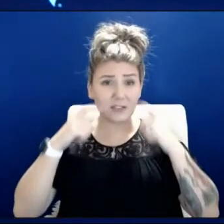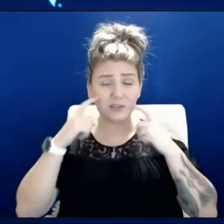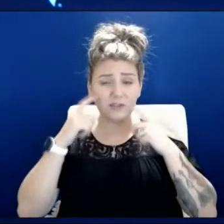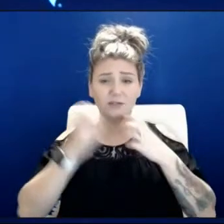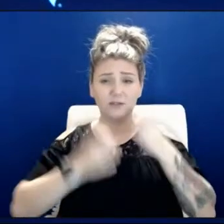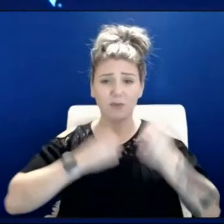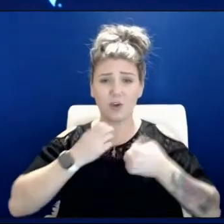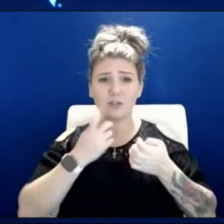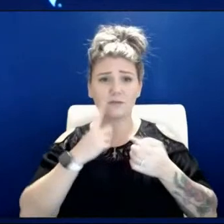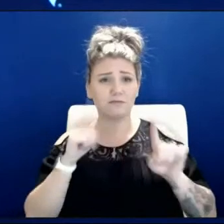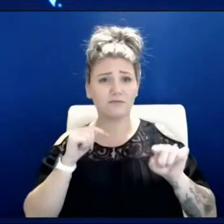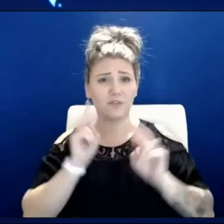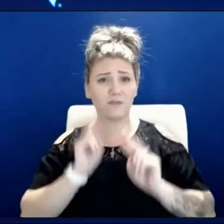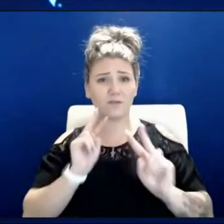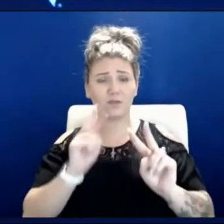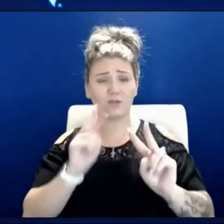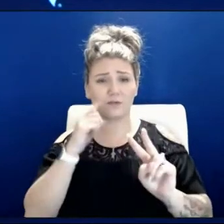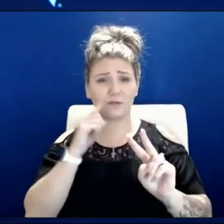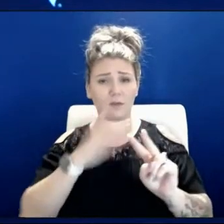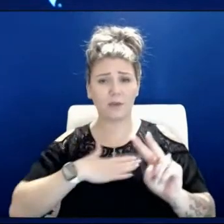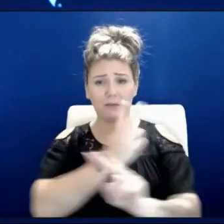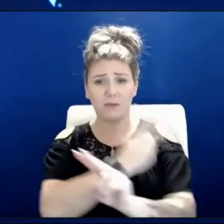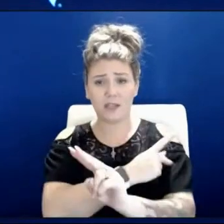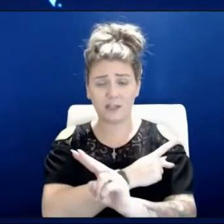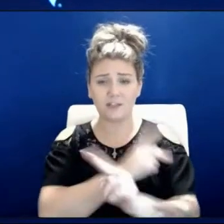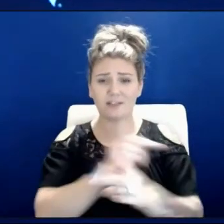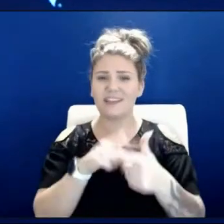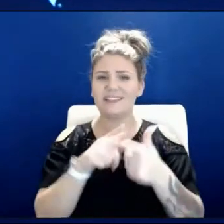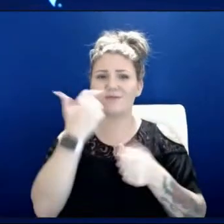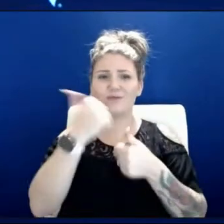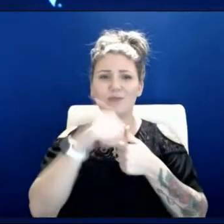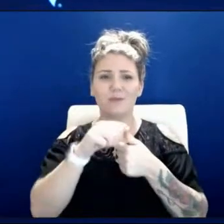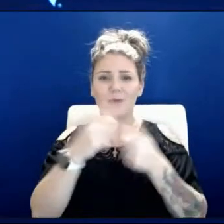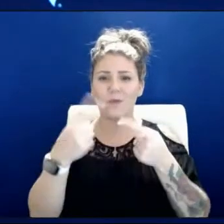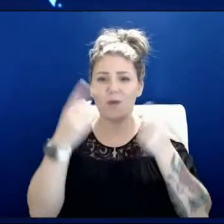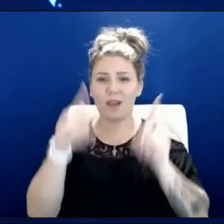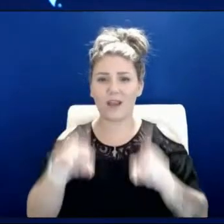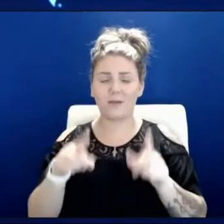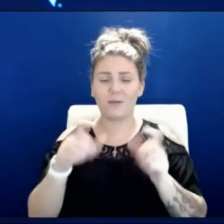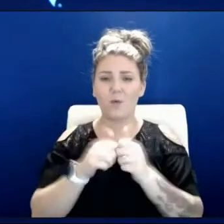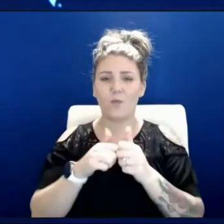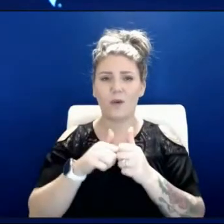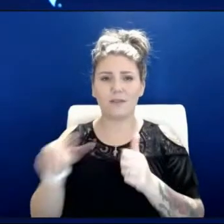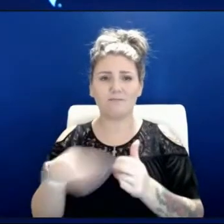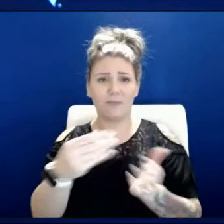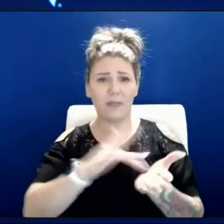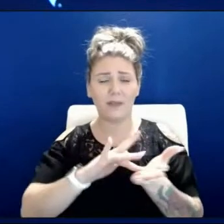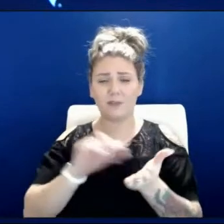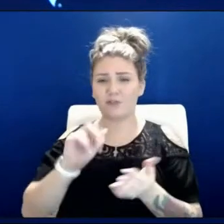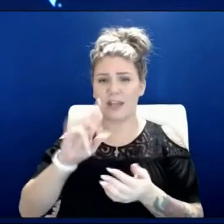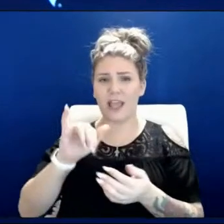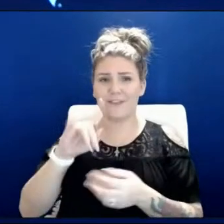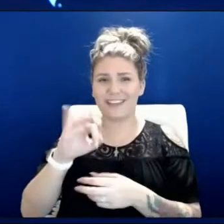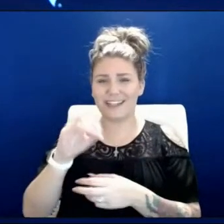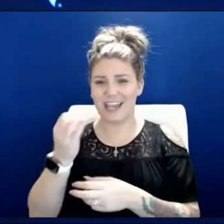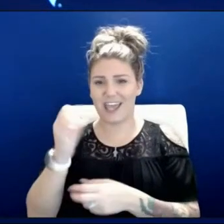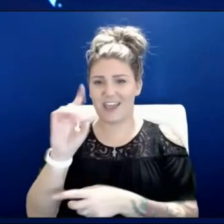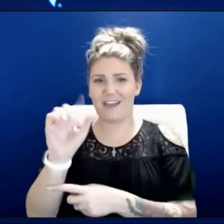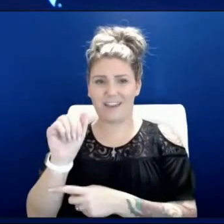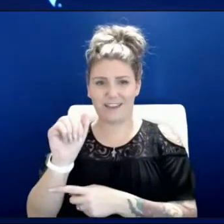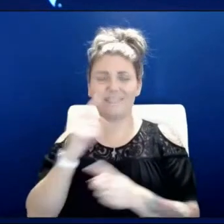of my patients. And then I remember what happened when they went on Trikafta. I remember the patient coming back to me and saying, Dr.